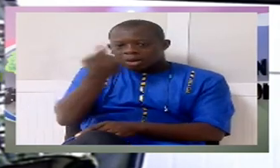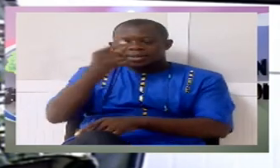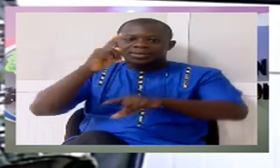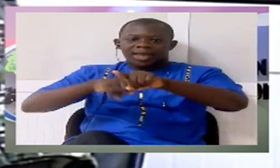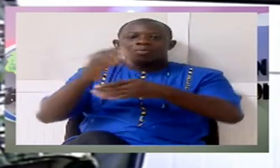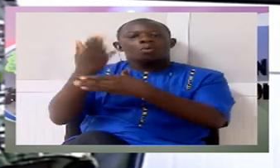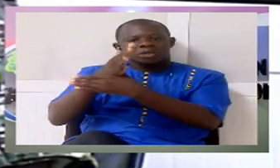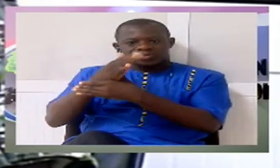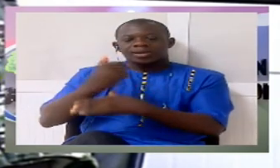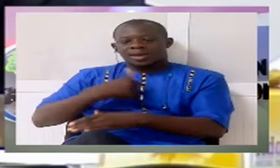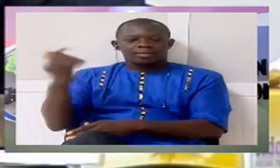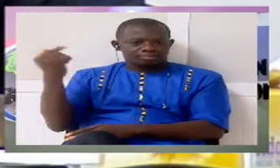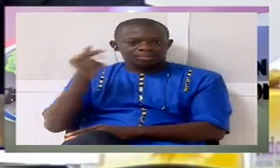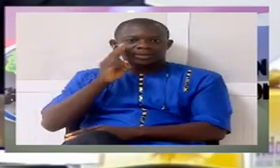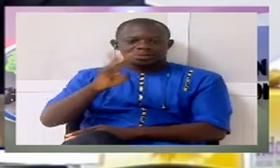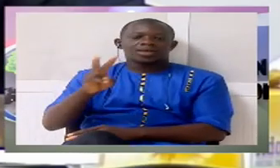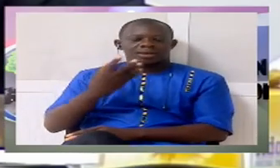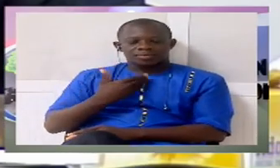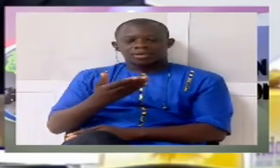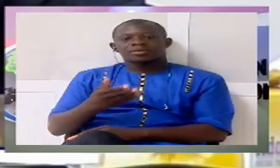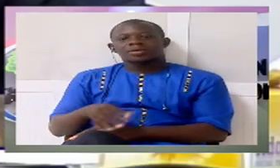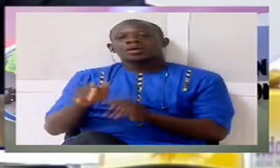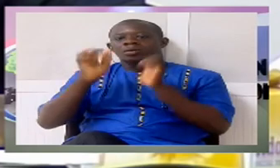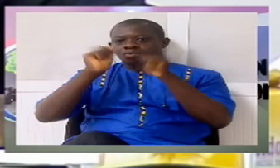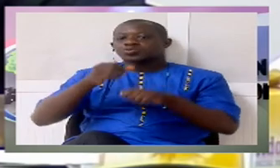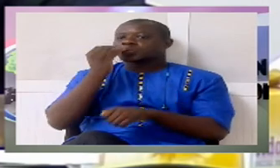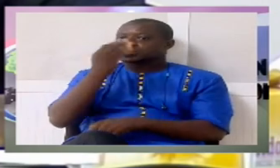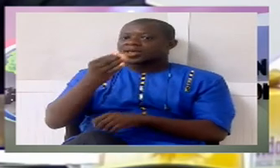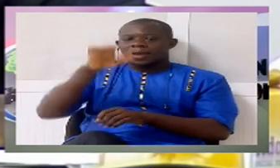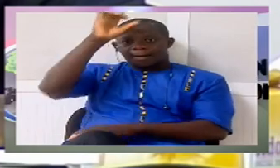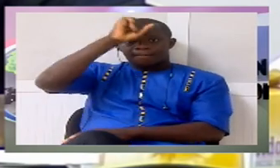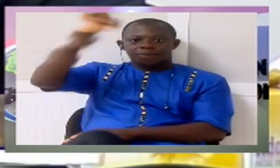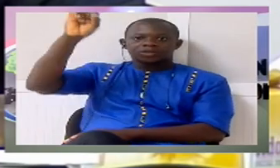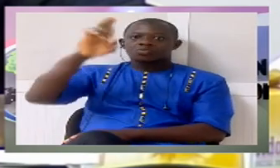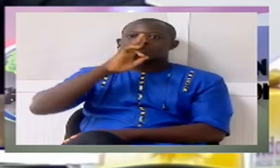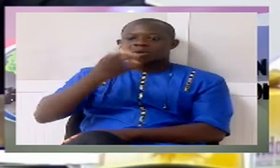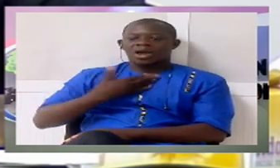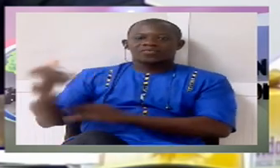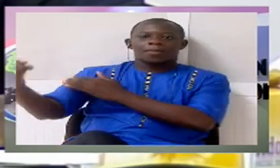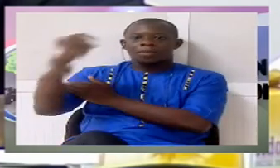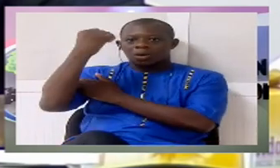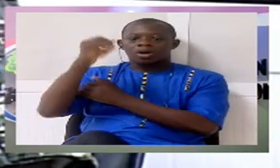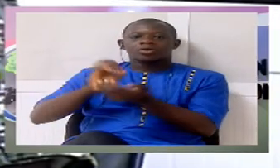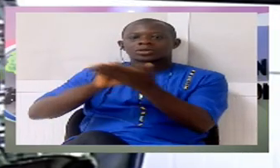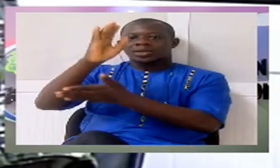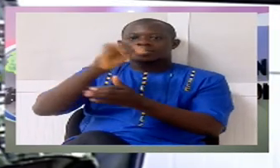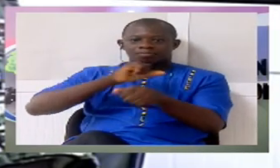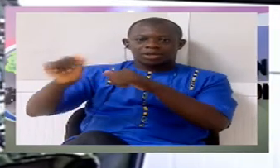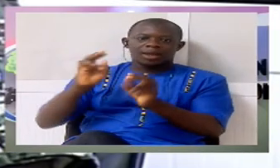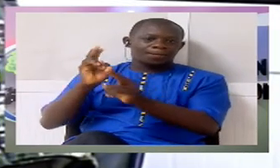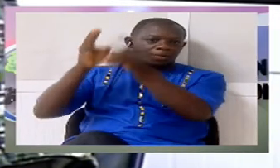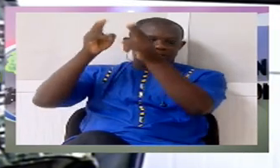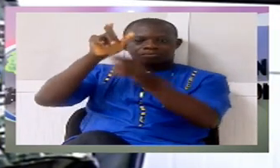shoot him, I've never heard. But you would say that it is the president who would have the power to order the shooting. Why do you want to